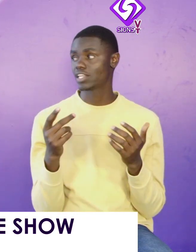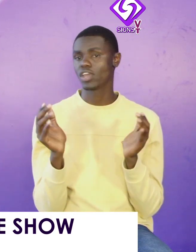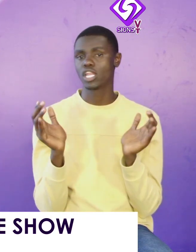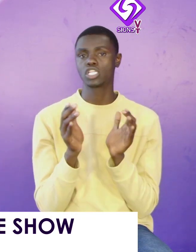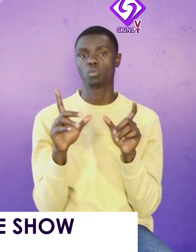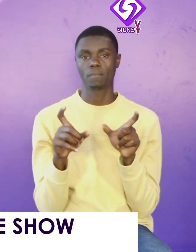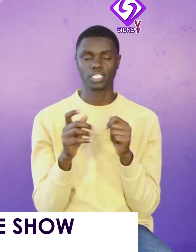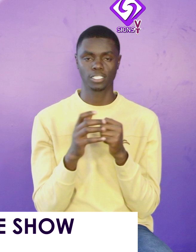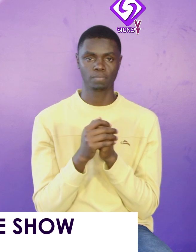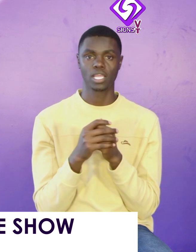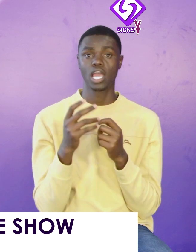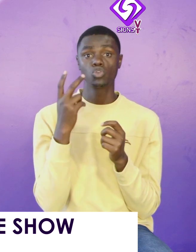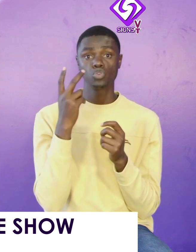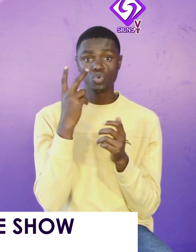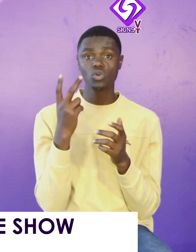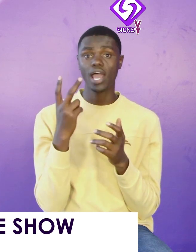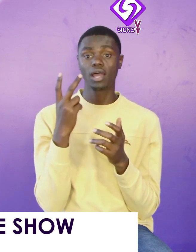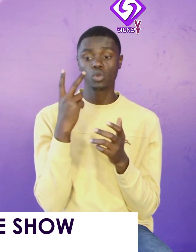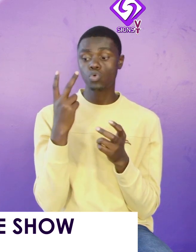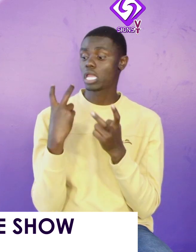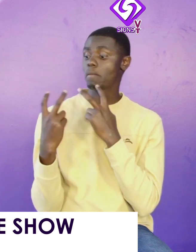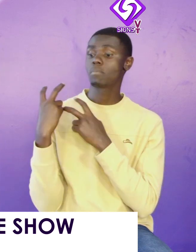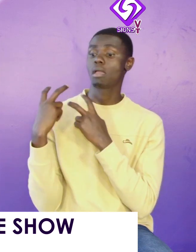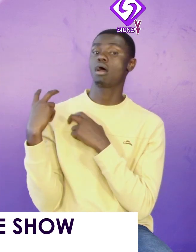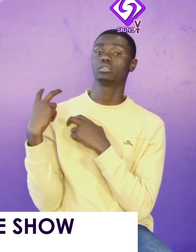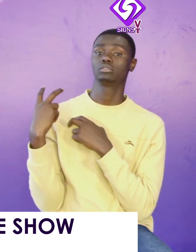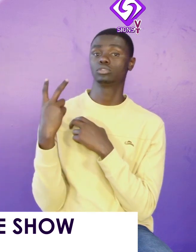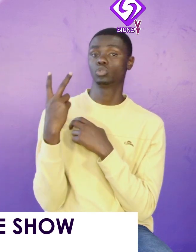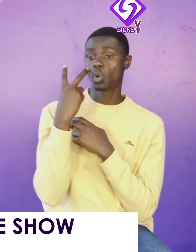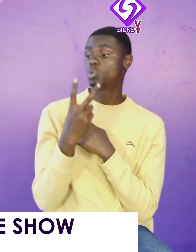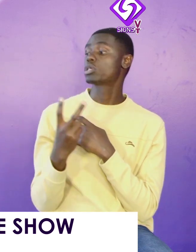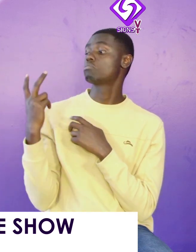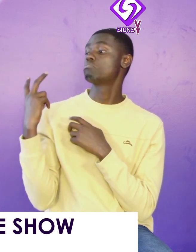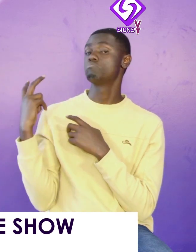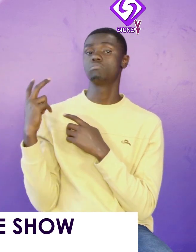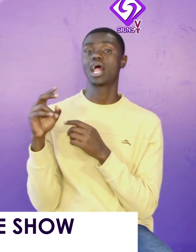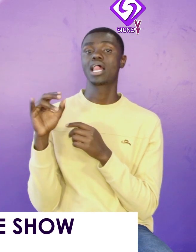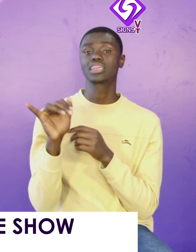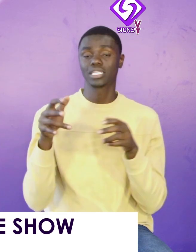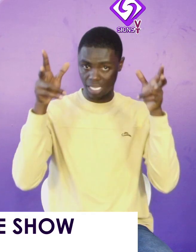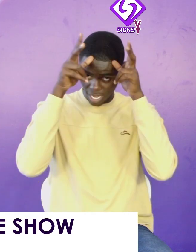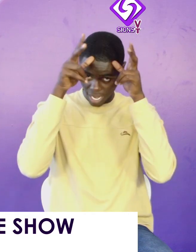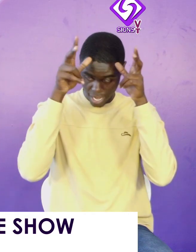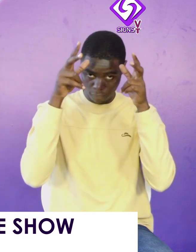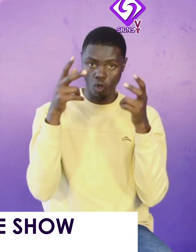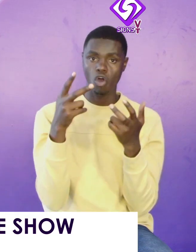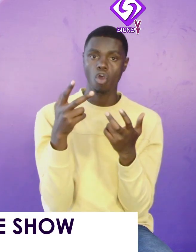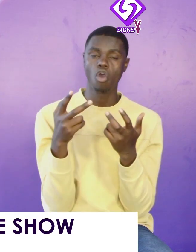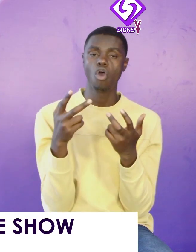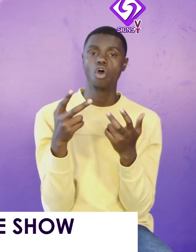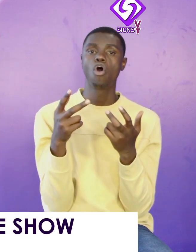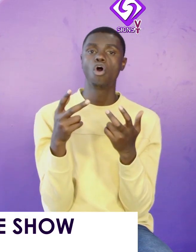In fact, you are looking behind. That sounds like evil look. You're looking behind and you're seeing